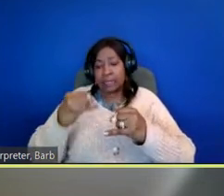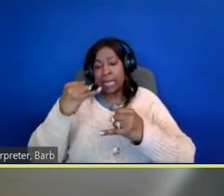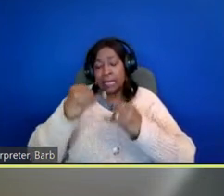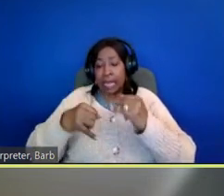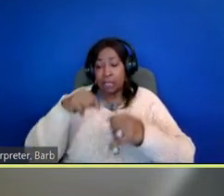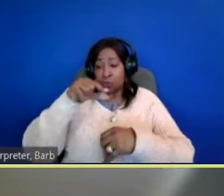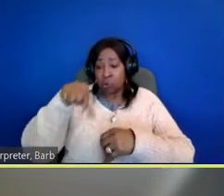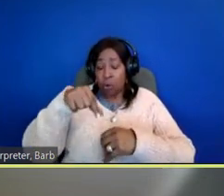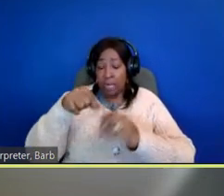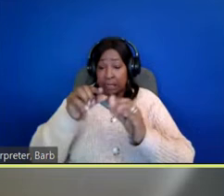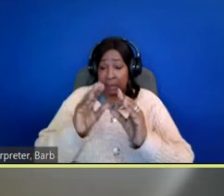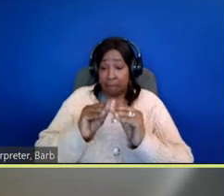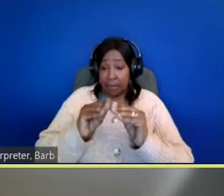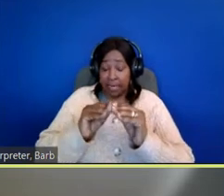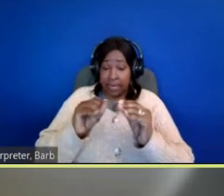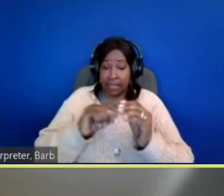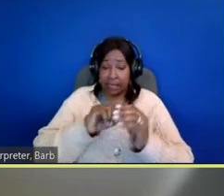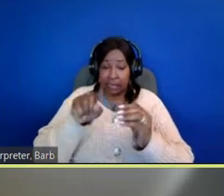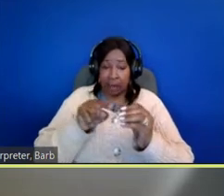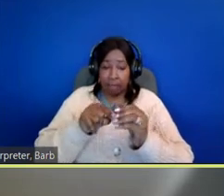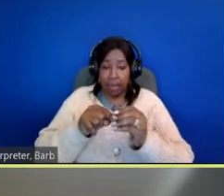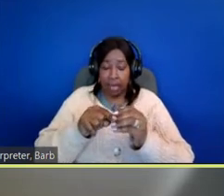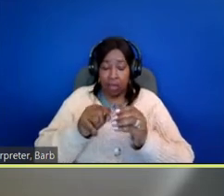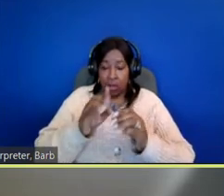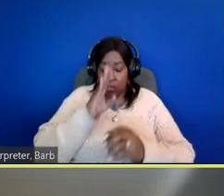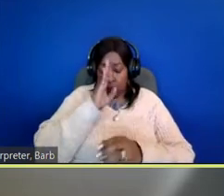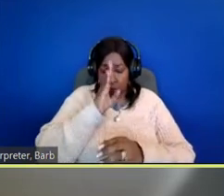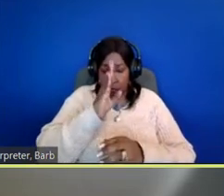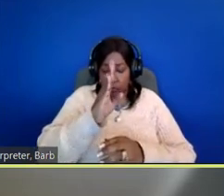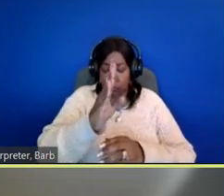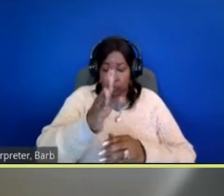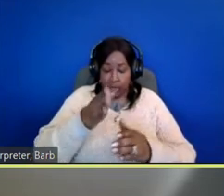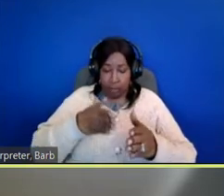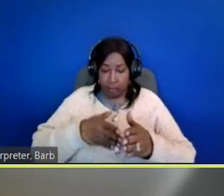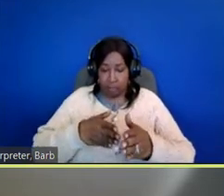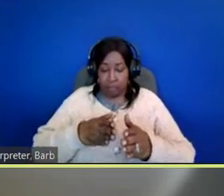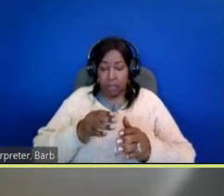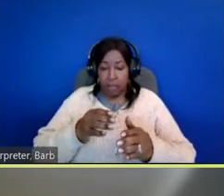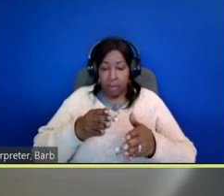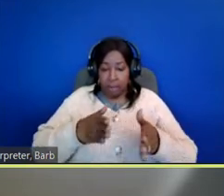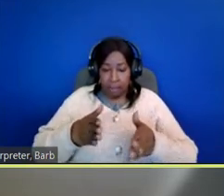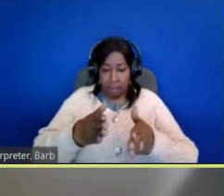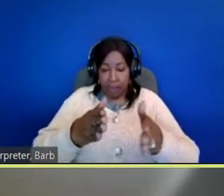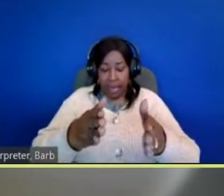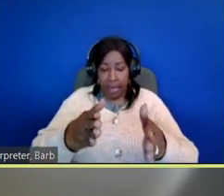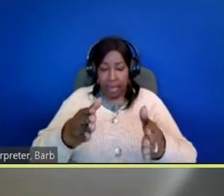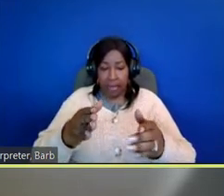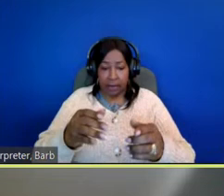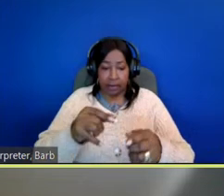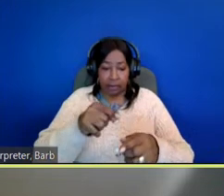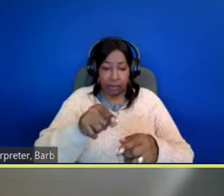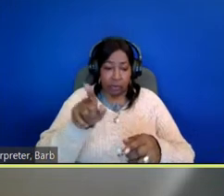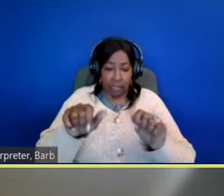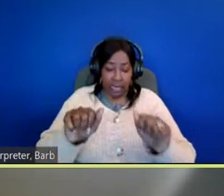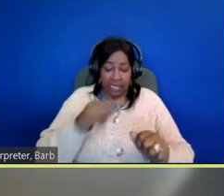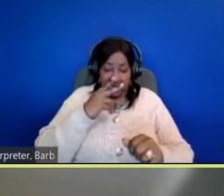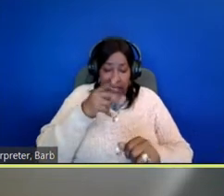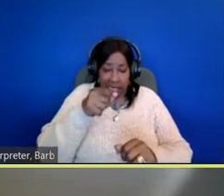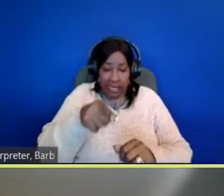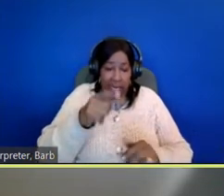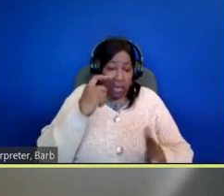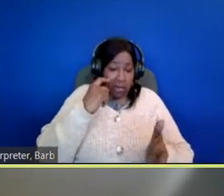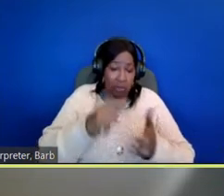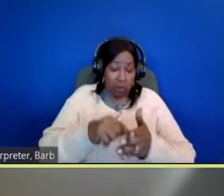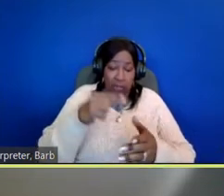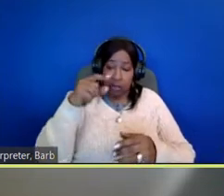last quarter's meeting, about a straight path from the station entrance to the elevator. As you can see here, as denoted with the red line, there